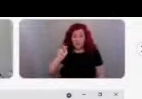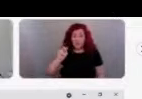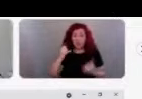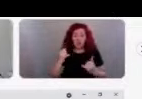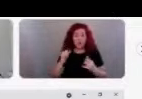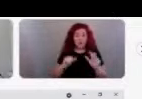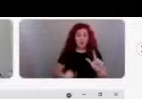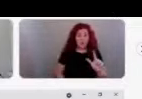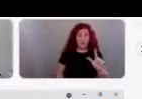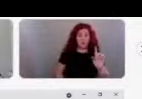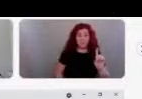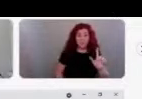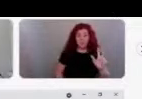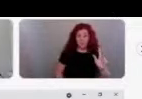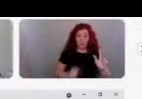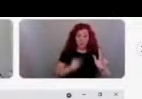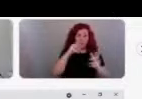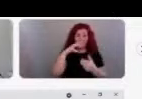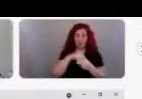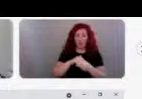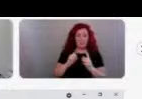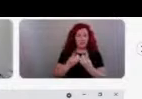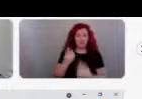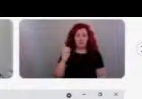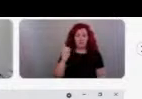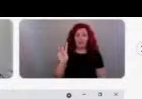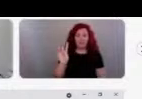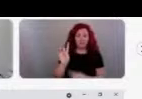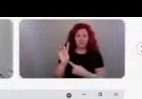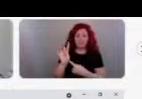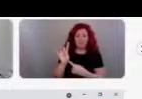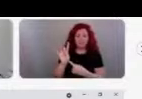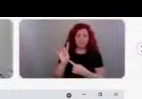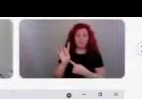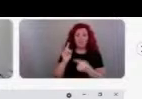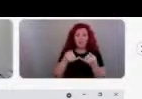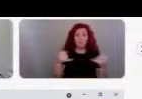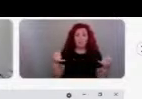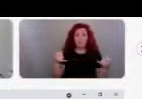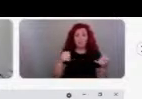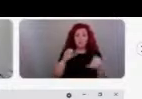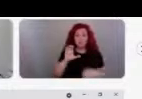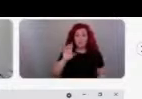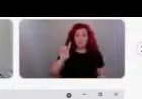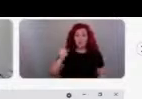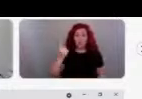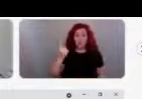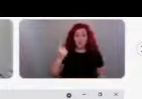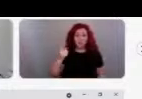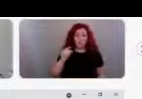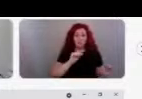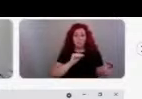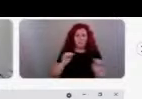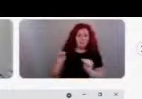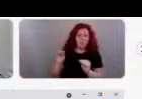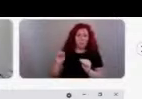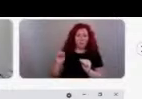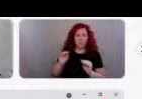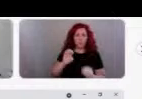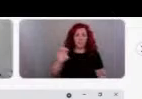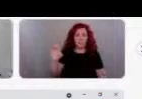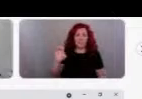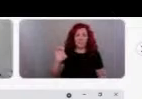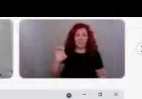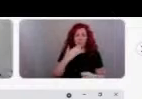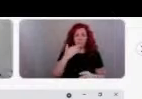should not be included in district 8 and the boundaries of congressional district 1 should be moved further east both to better reflect the